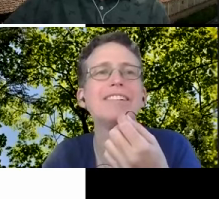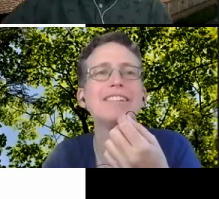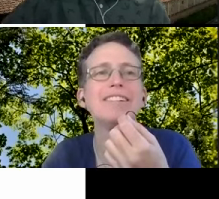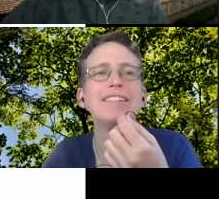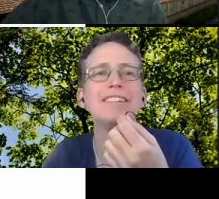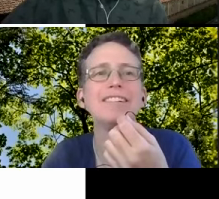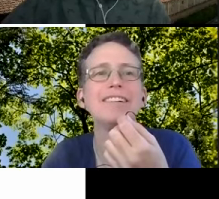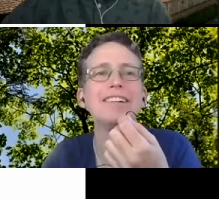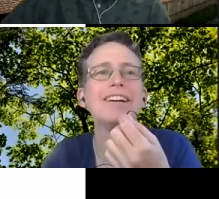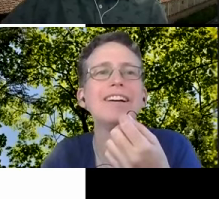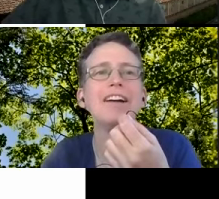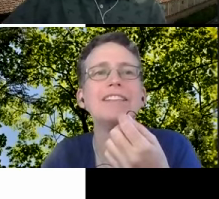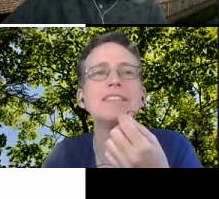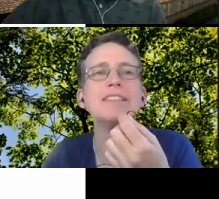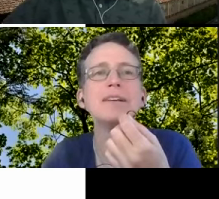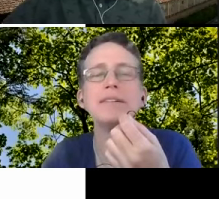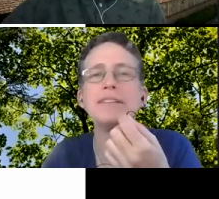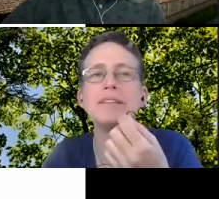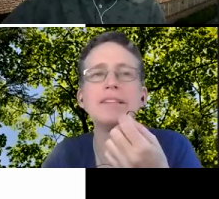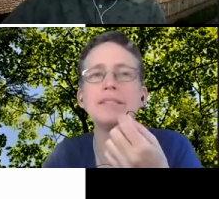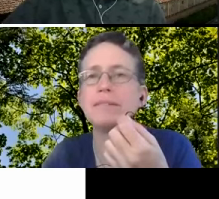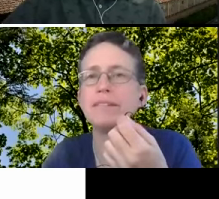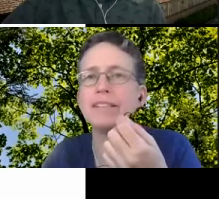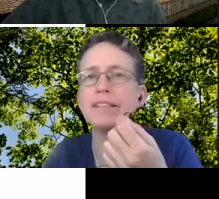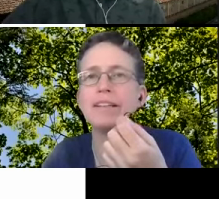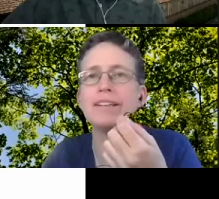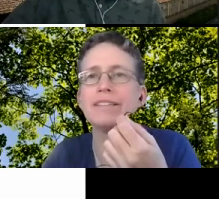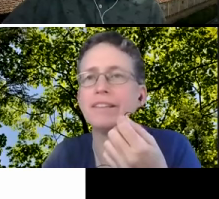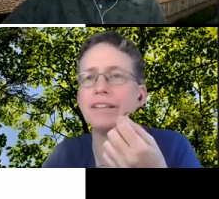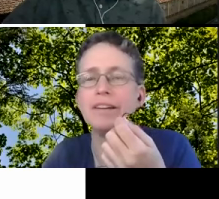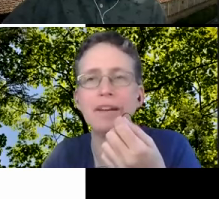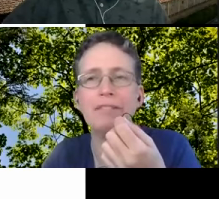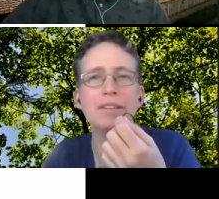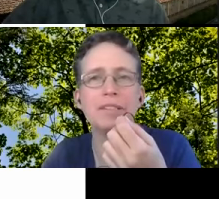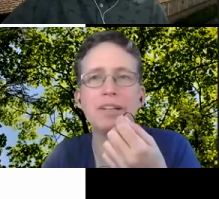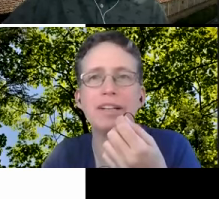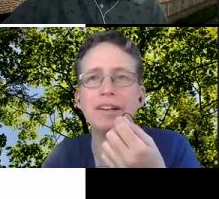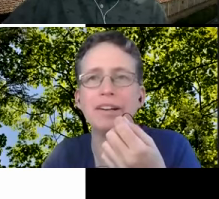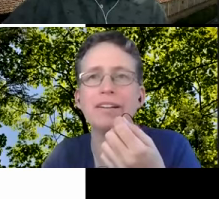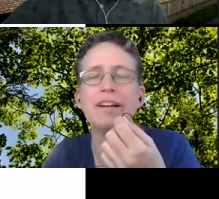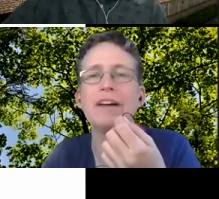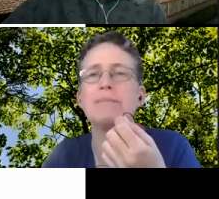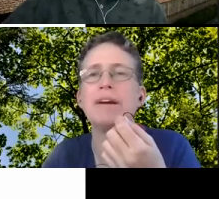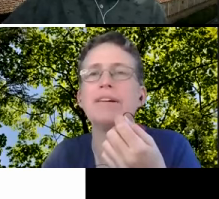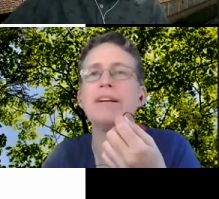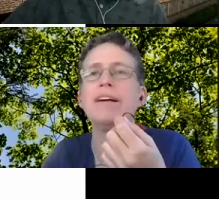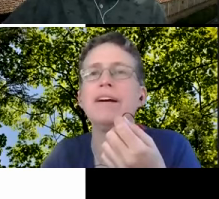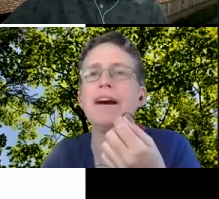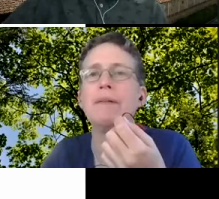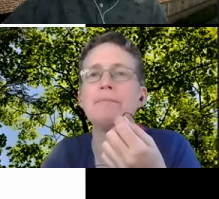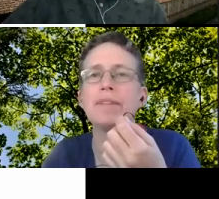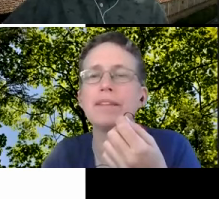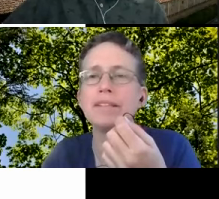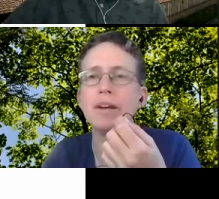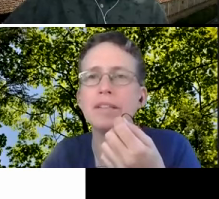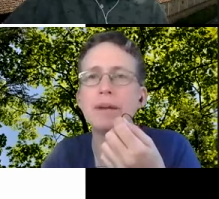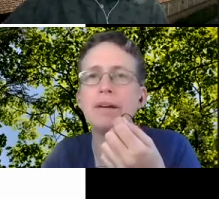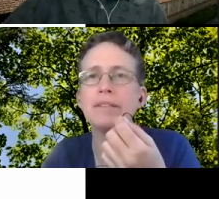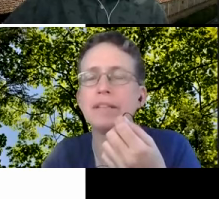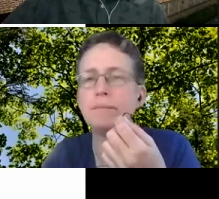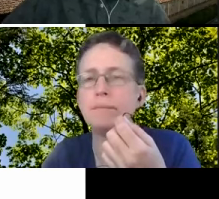probably. All right, so this is we have on the screen here a house sparrow. The